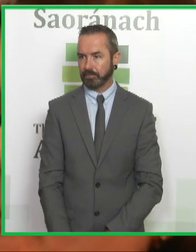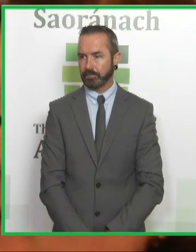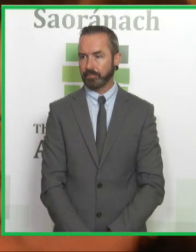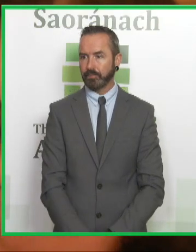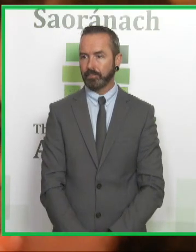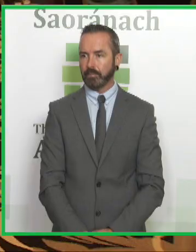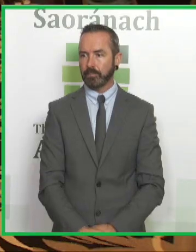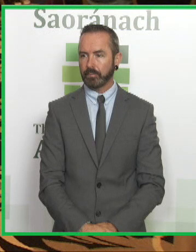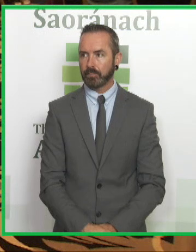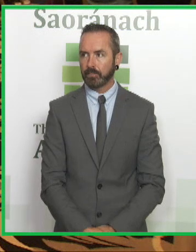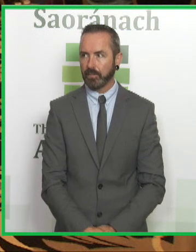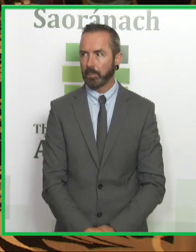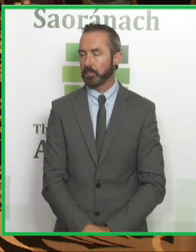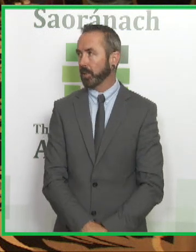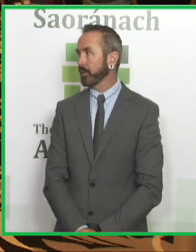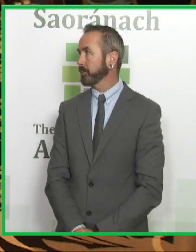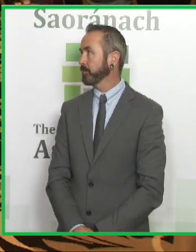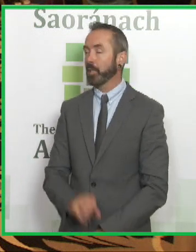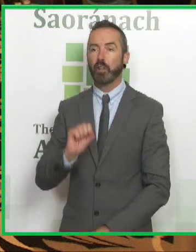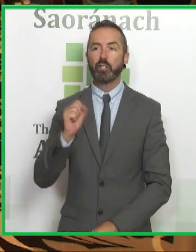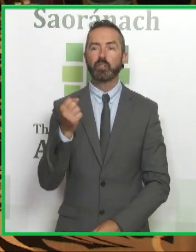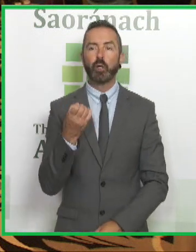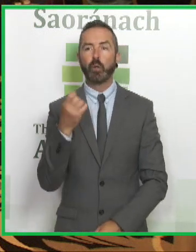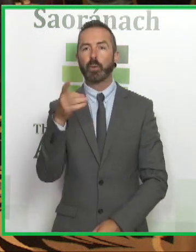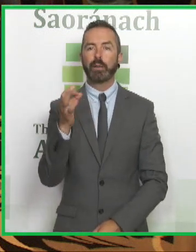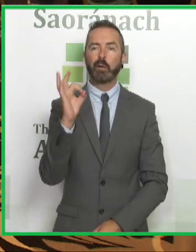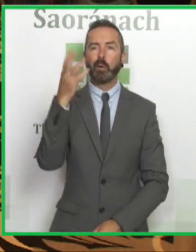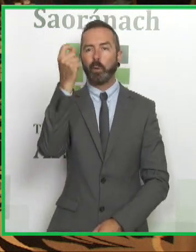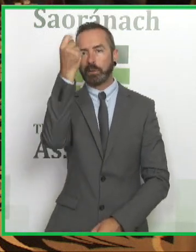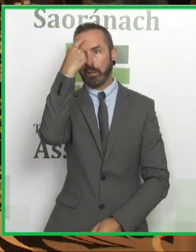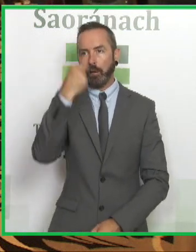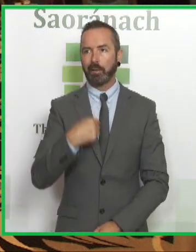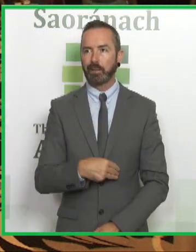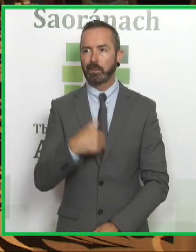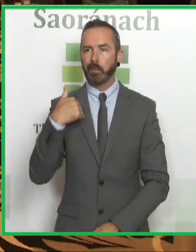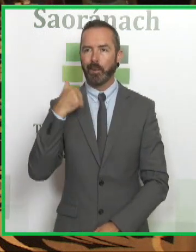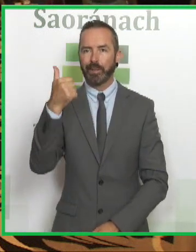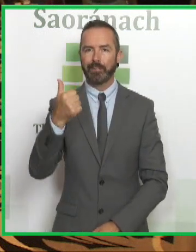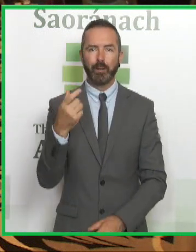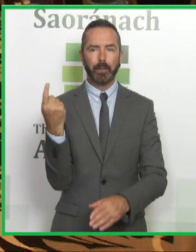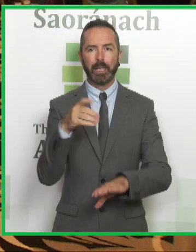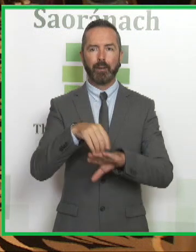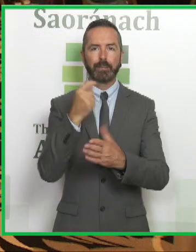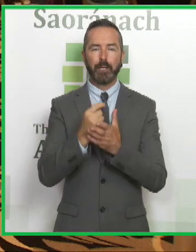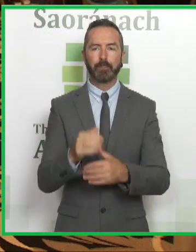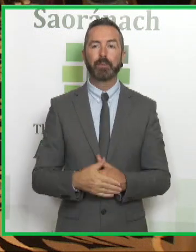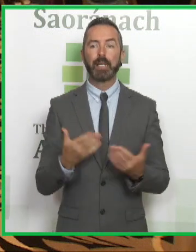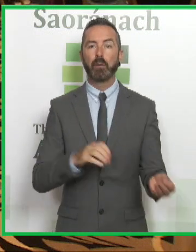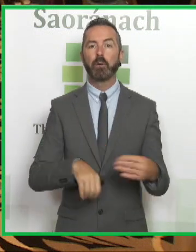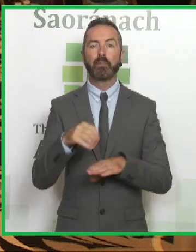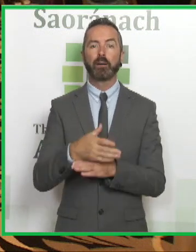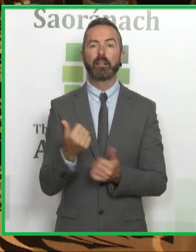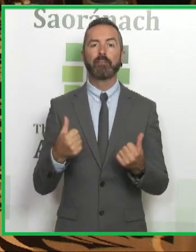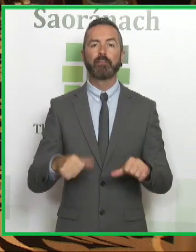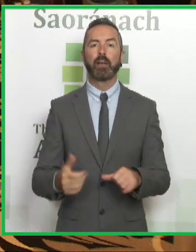And Sean wins the gold star so far this morning, so thank you very much, Sean. Okay, now I'm going to move to our final speaker, last but no means least, Siobhan